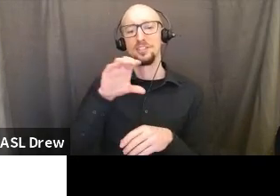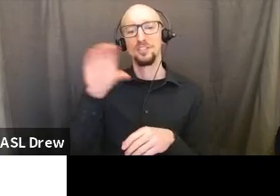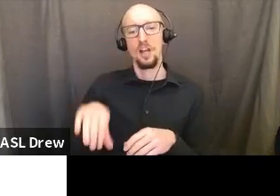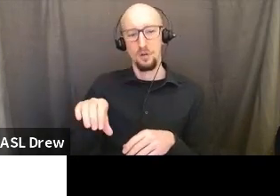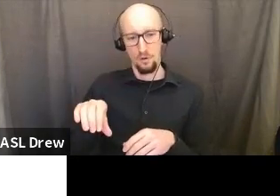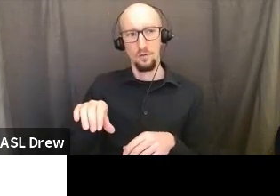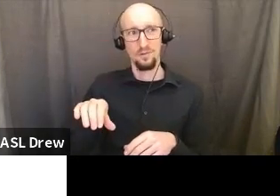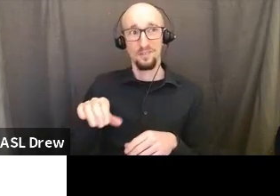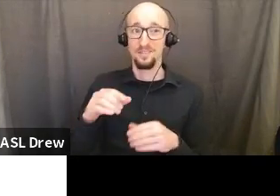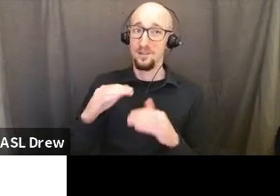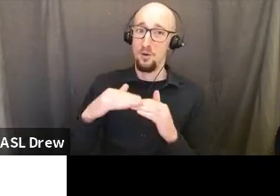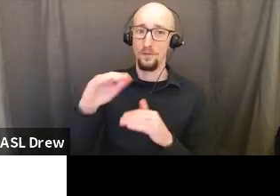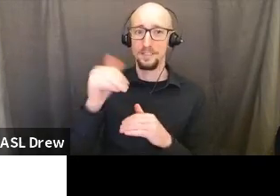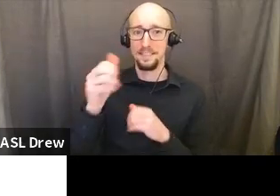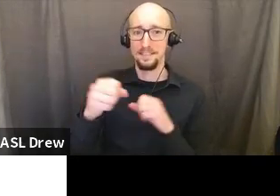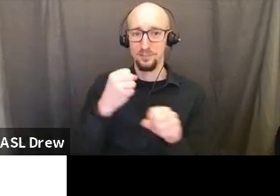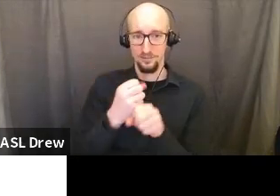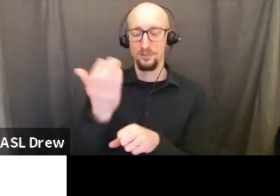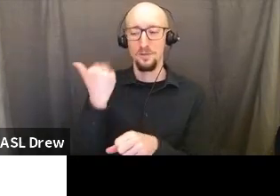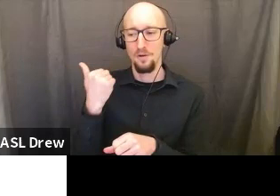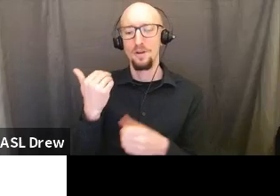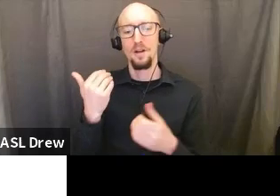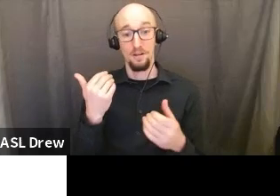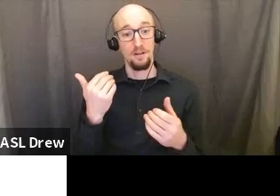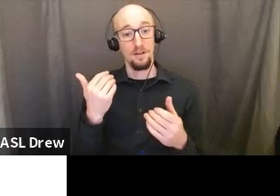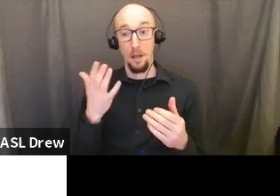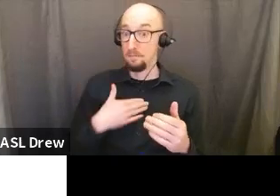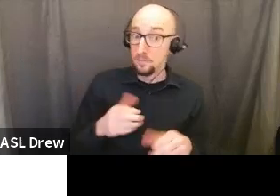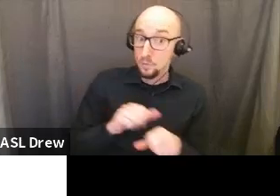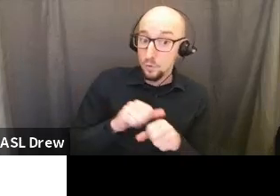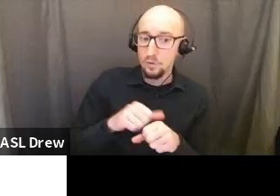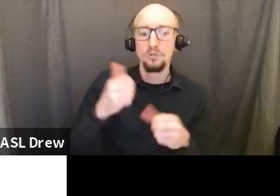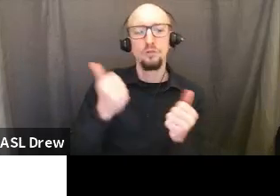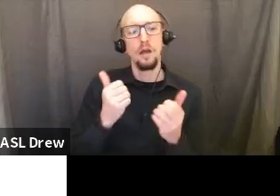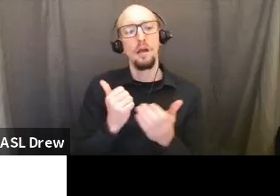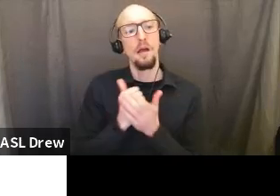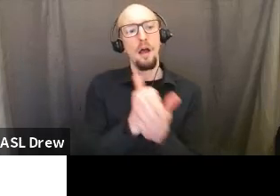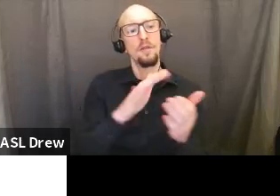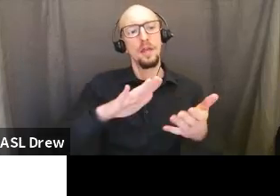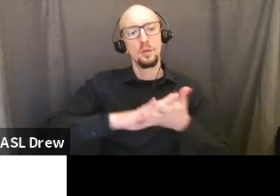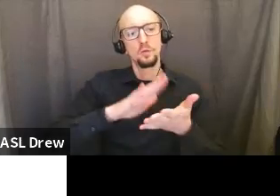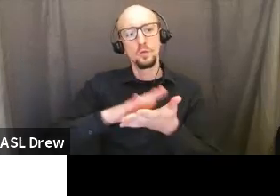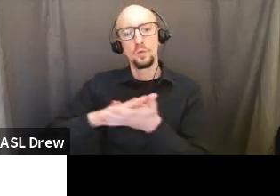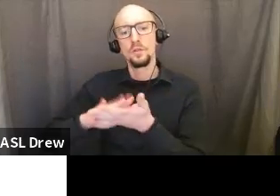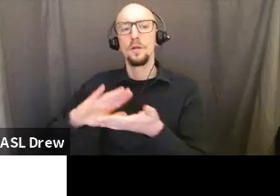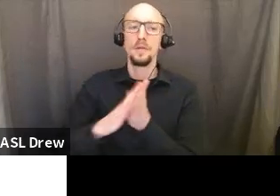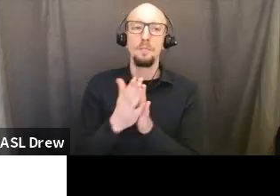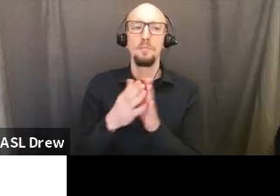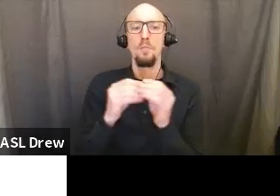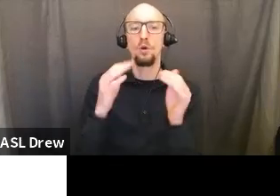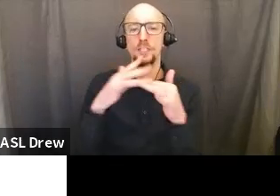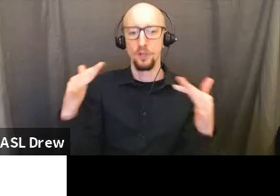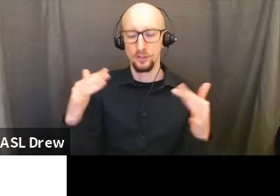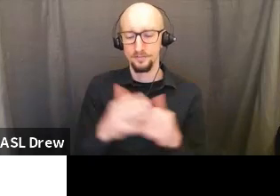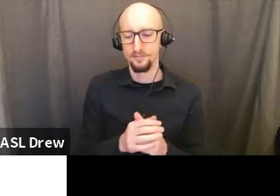a decade ago to try to diversify their selective schools, and some more